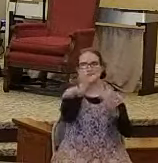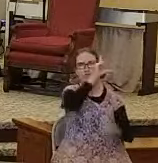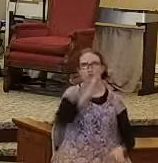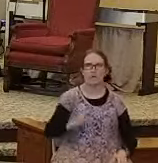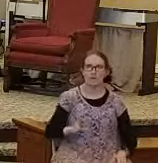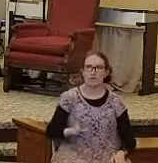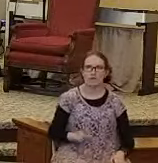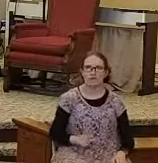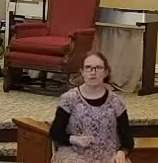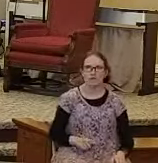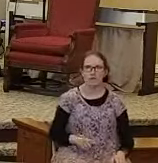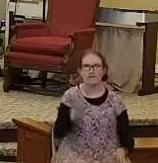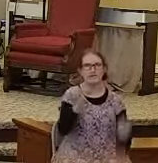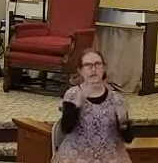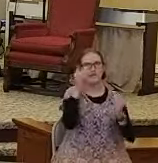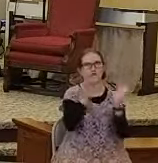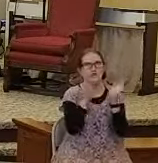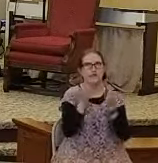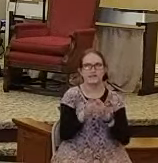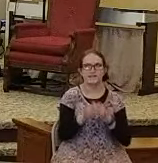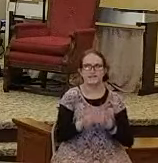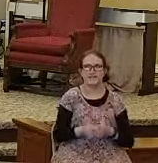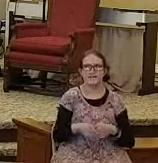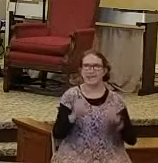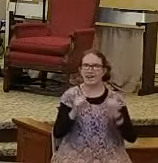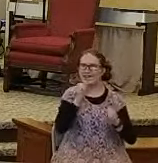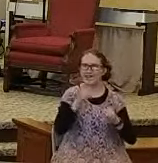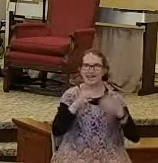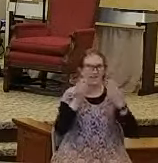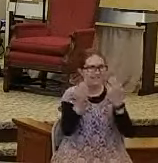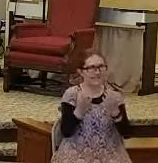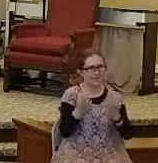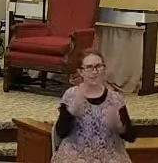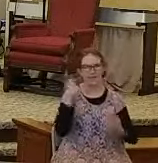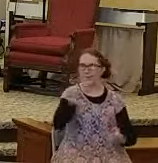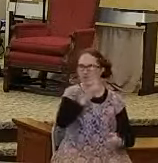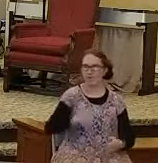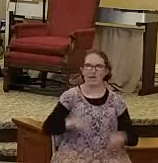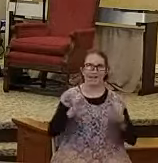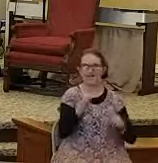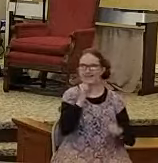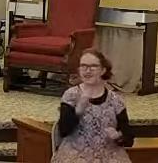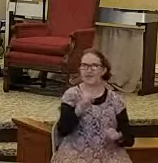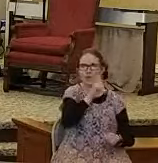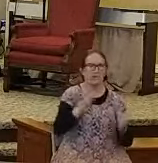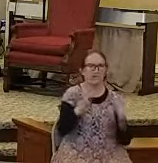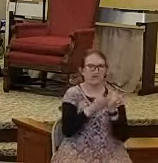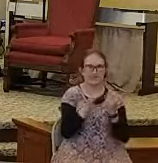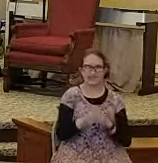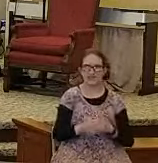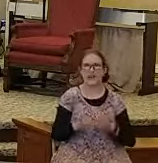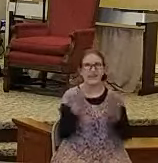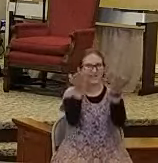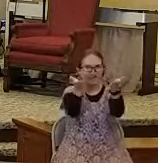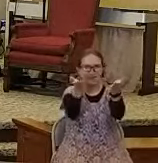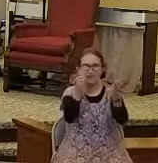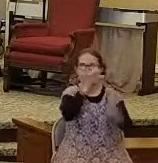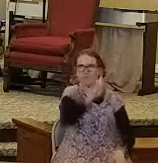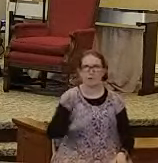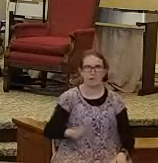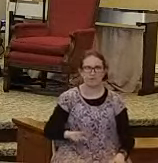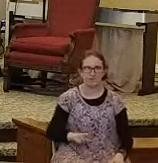hallelujah. You got to say, Jesus, I can't carry this on my own, Lord. I can't, Lord Jesus, but I give it to you,